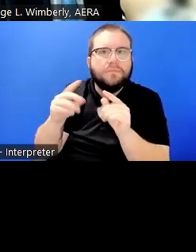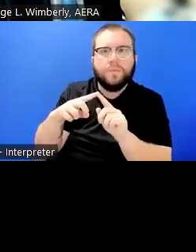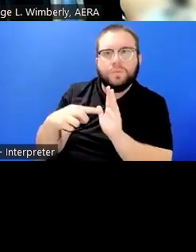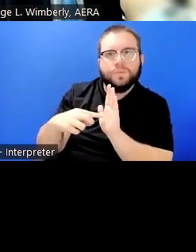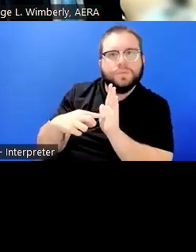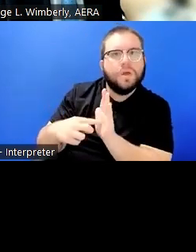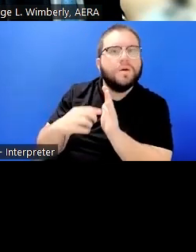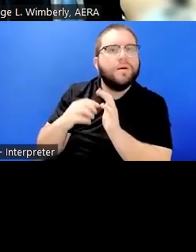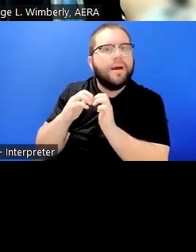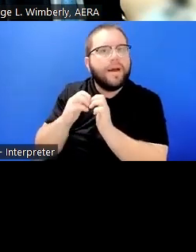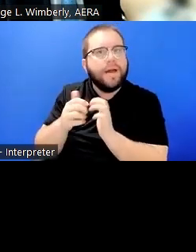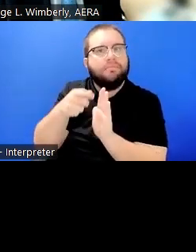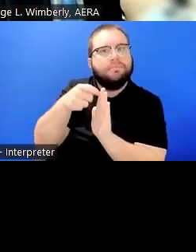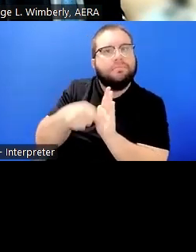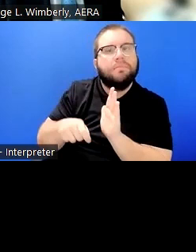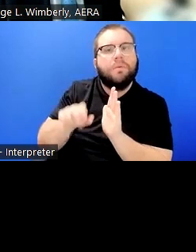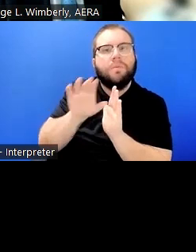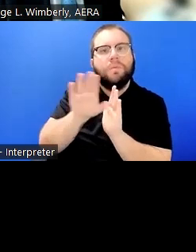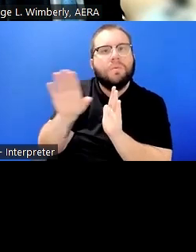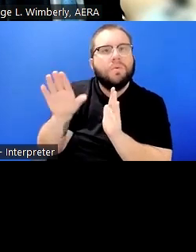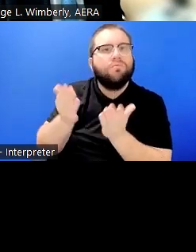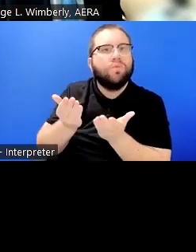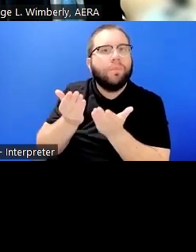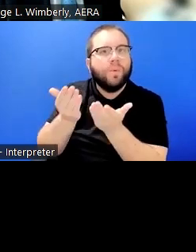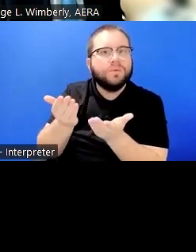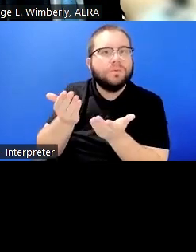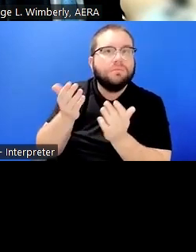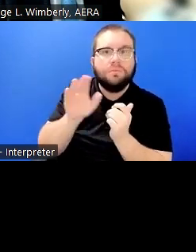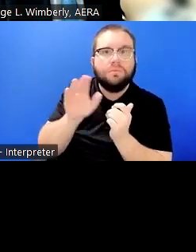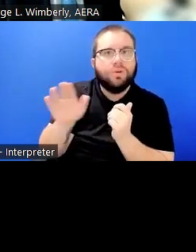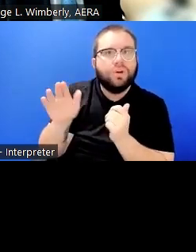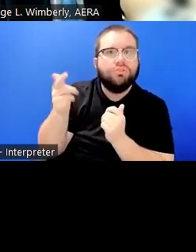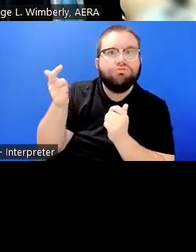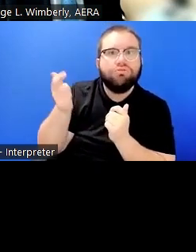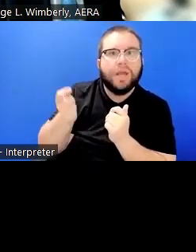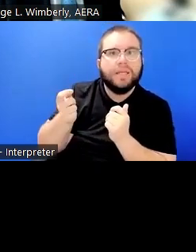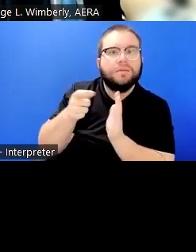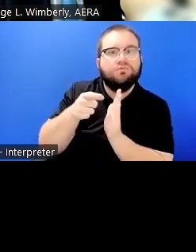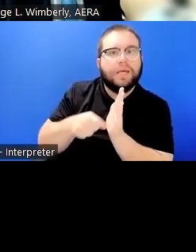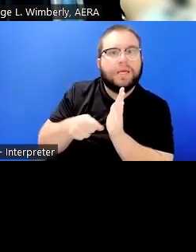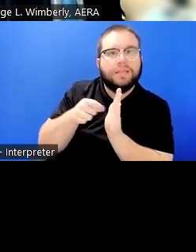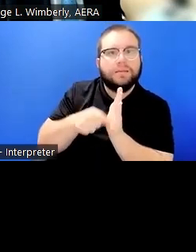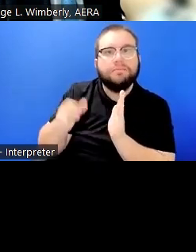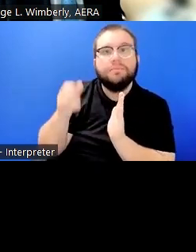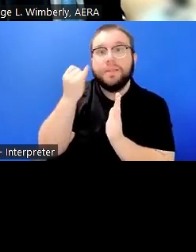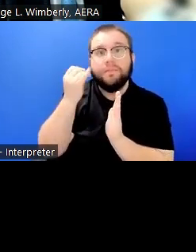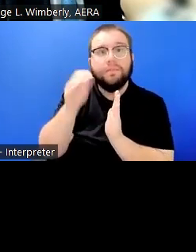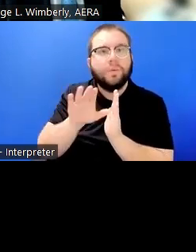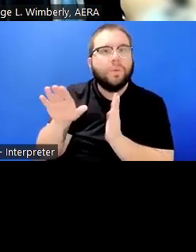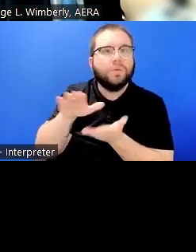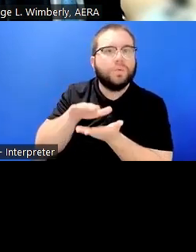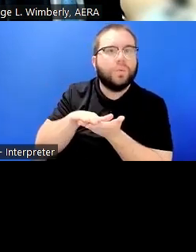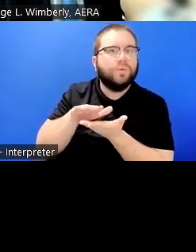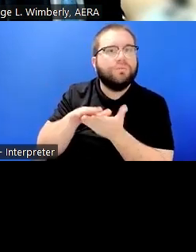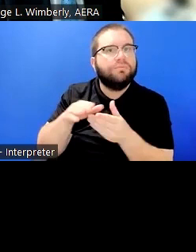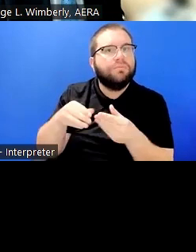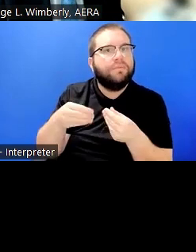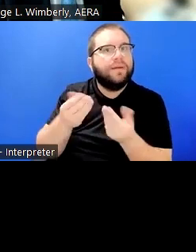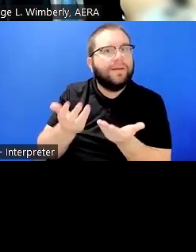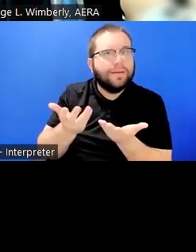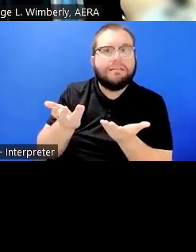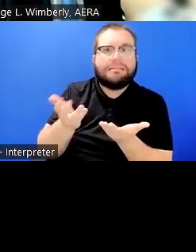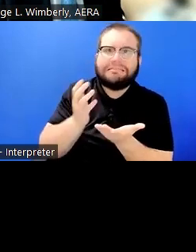proposal preparation and grant writing. If your school has that, I encourage you to take advantage of that. Some schools require